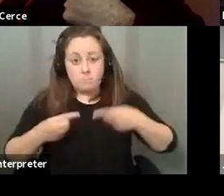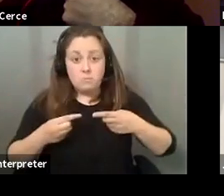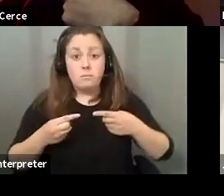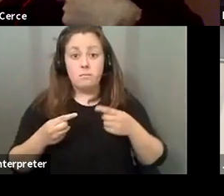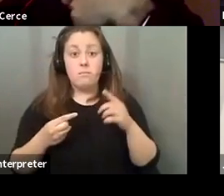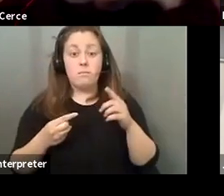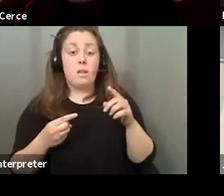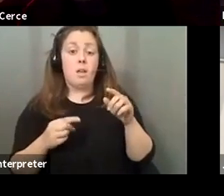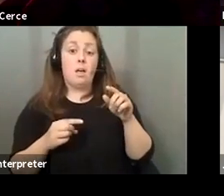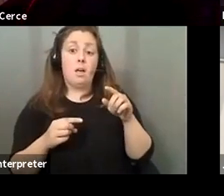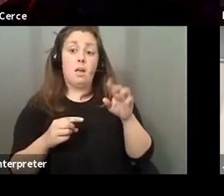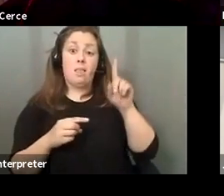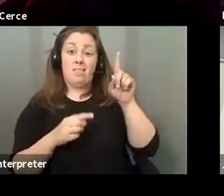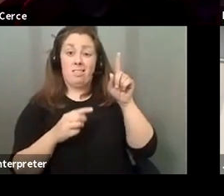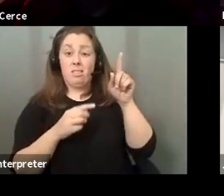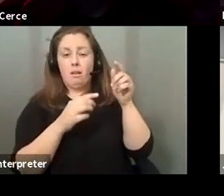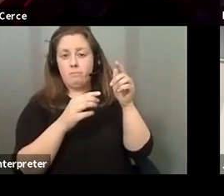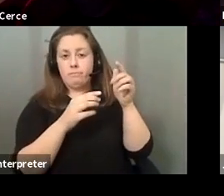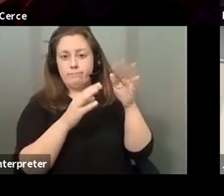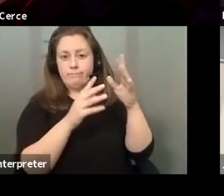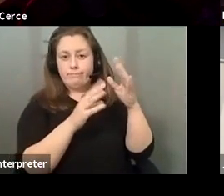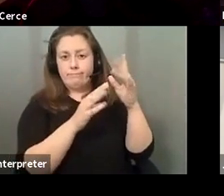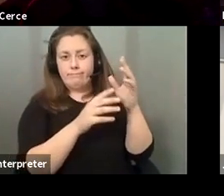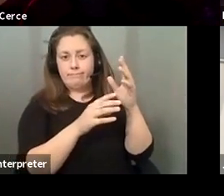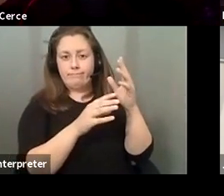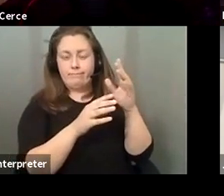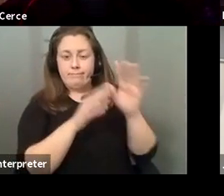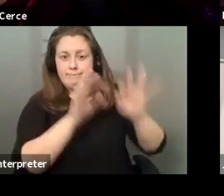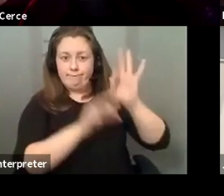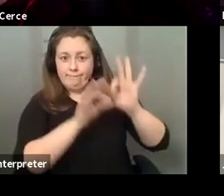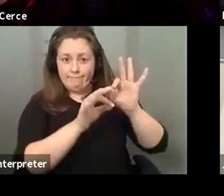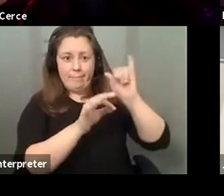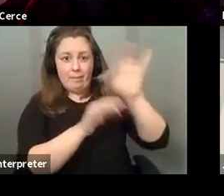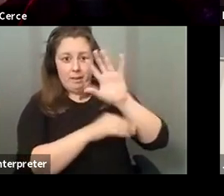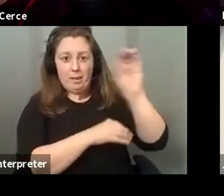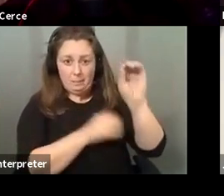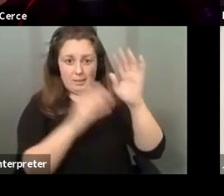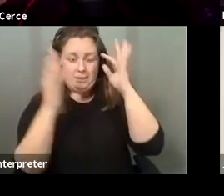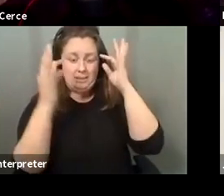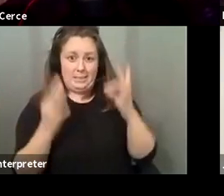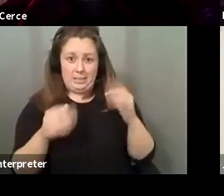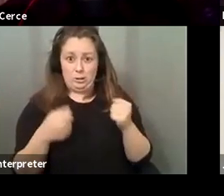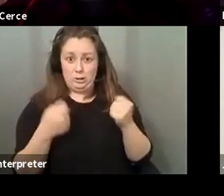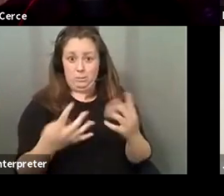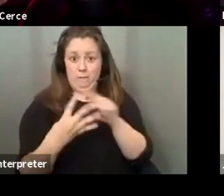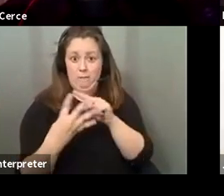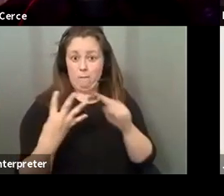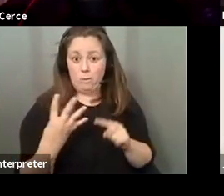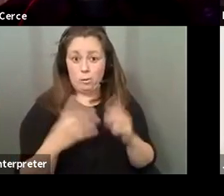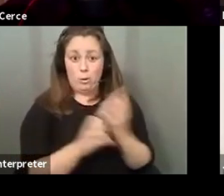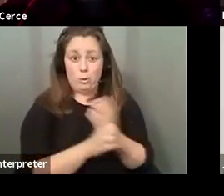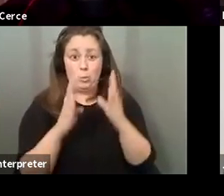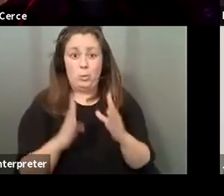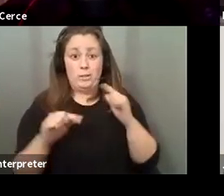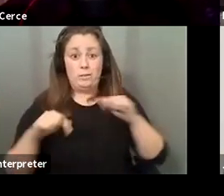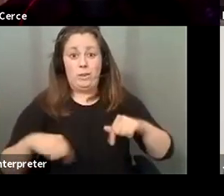decided to provide four winners within this category. Because they were having, according to them, a difficult time really